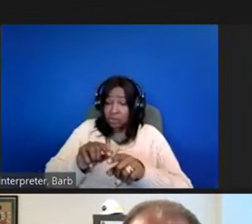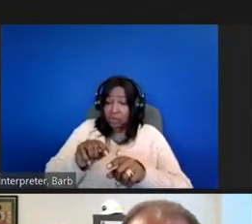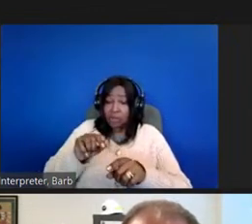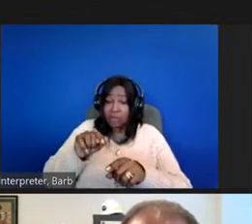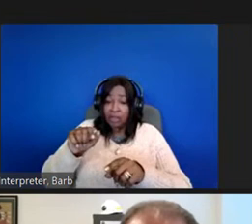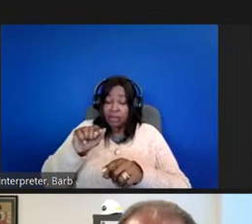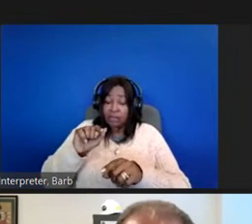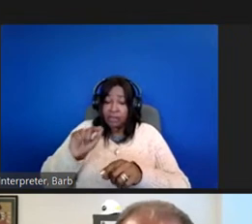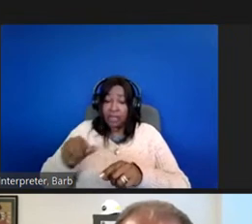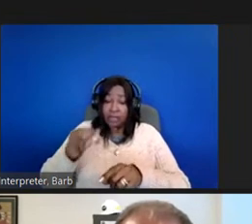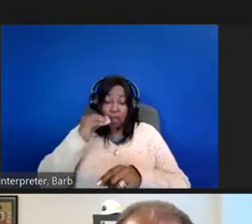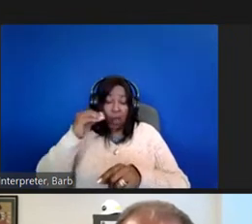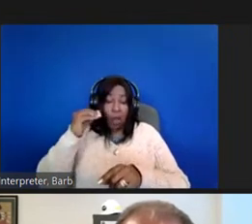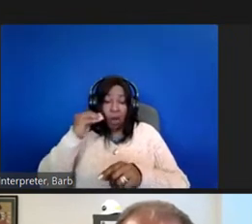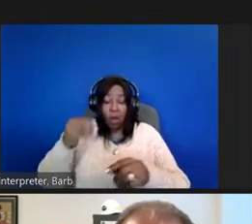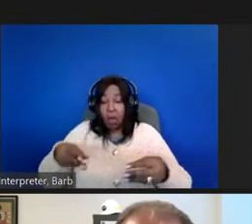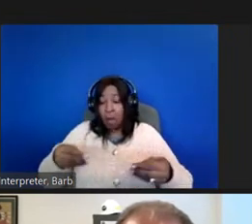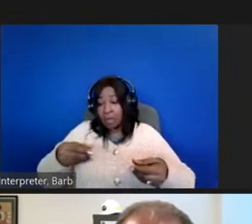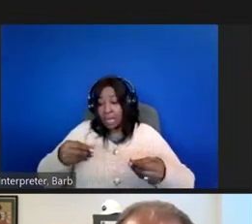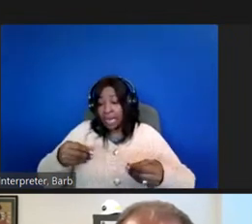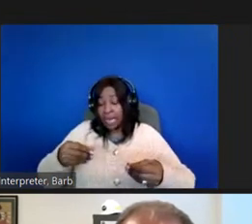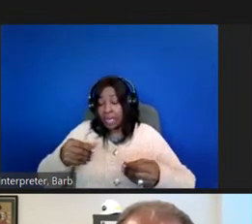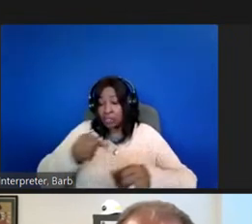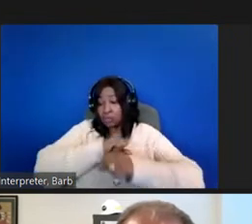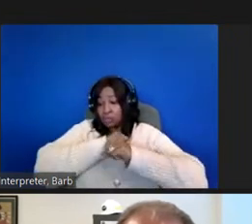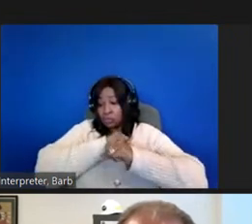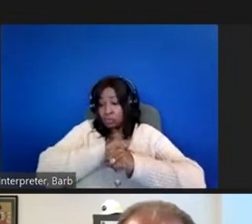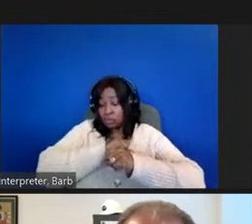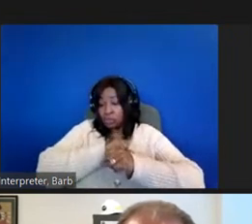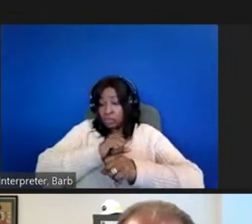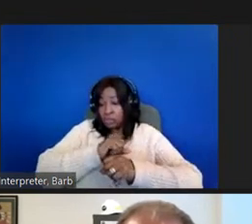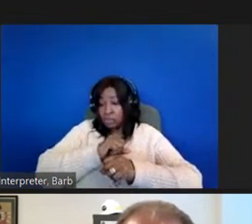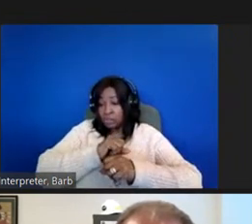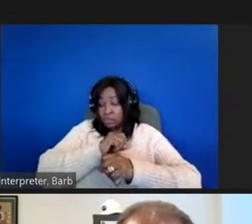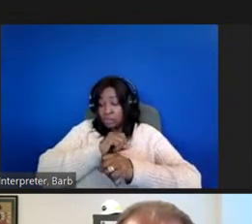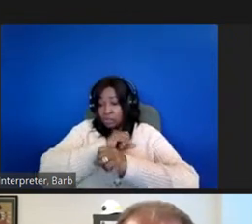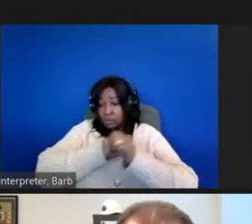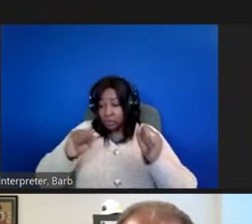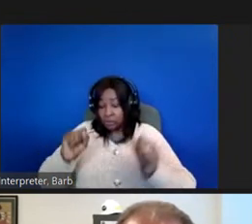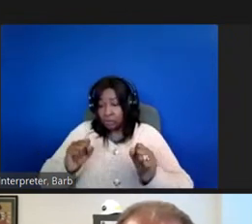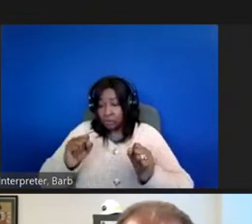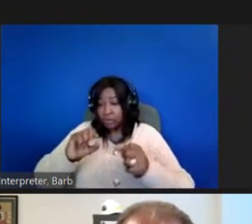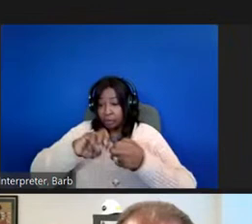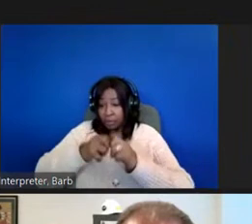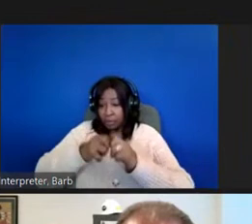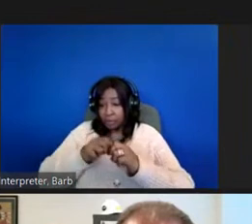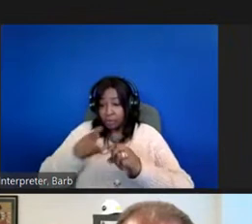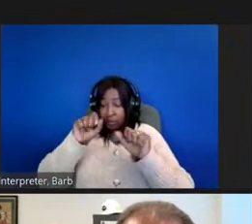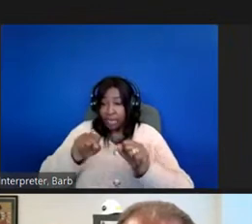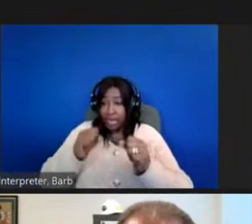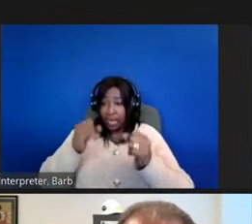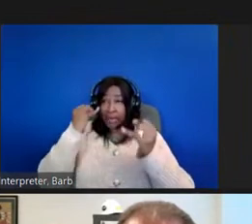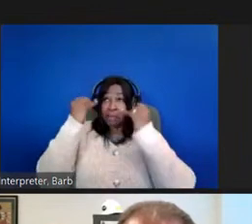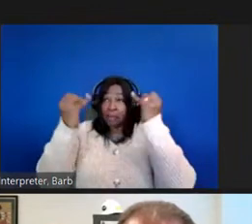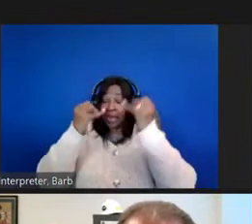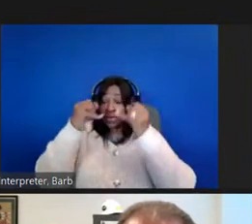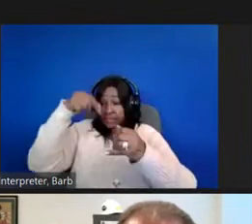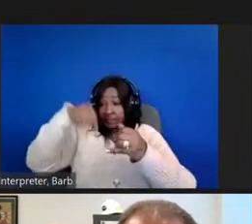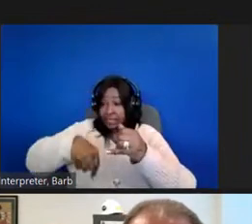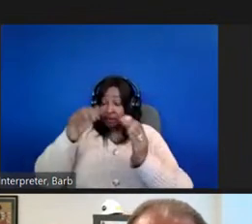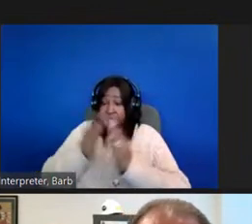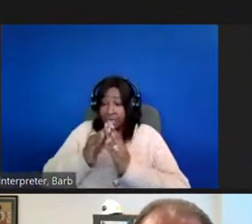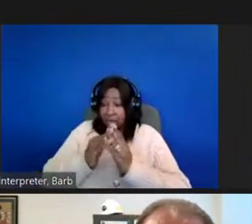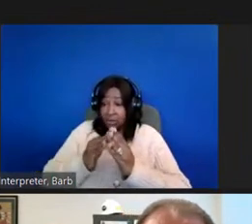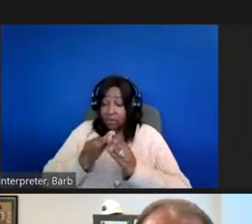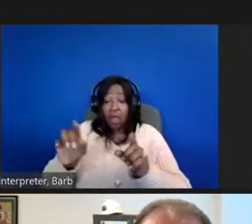issues, as you can imagine, downtown. We also have put large quantities,